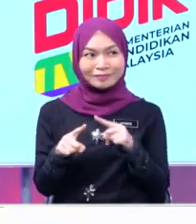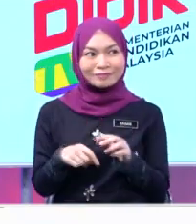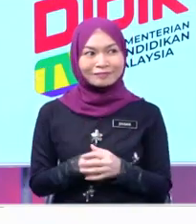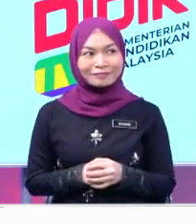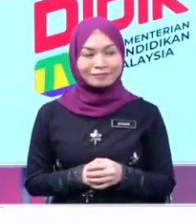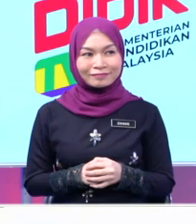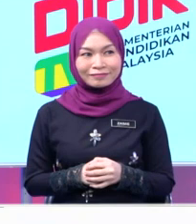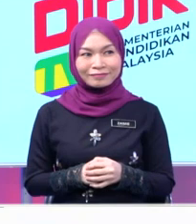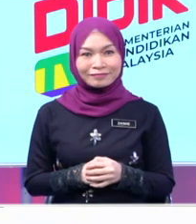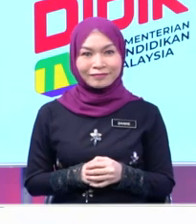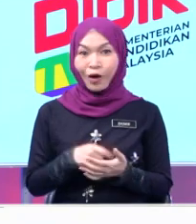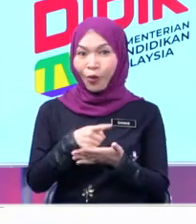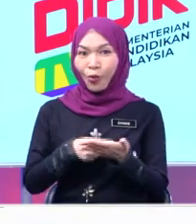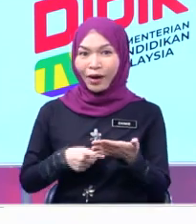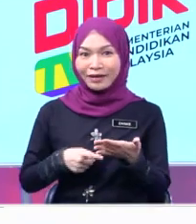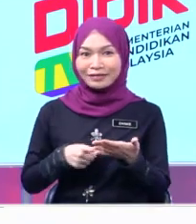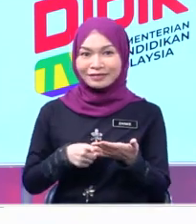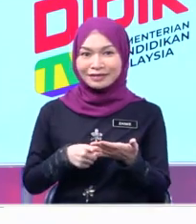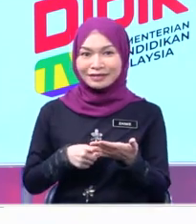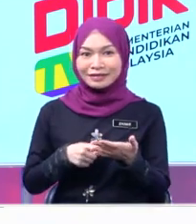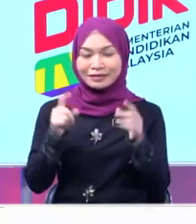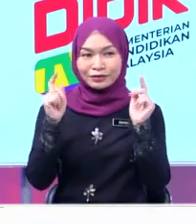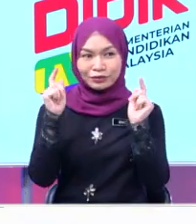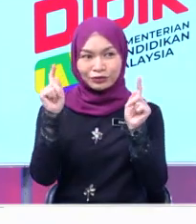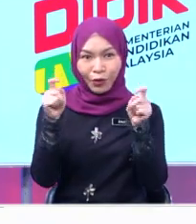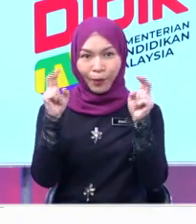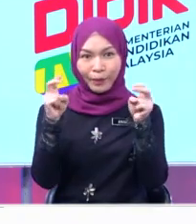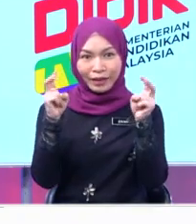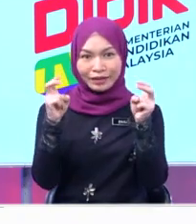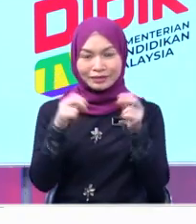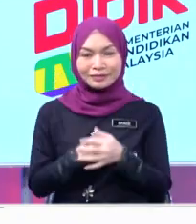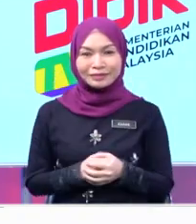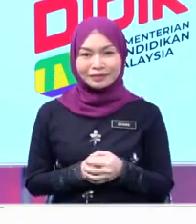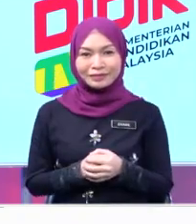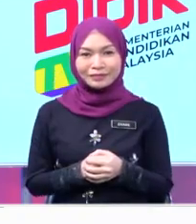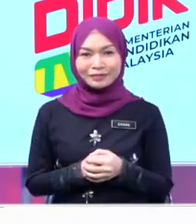What is the topic that needs to be circled? Yes, why wrong? Wonderful.